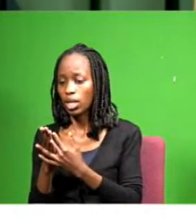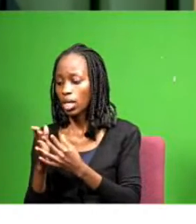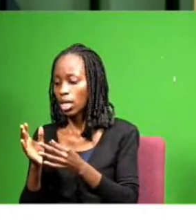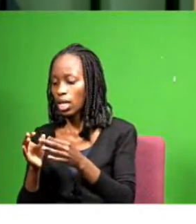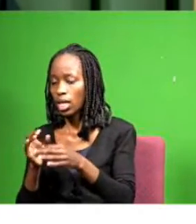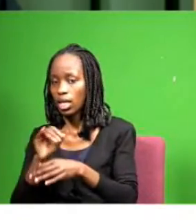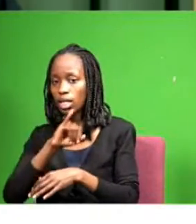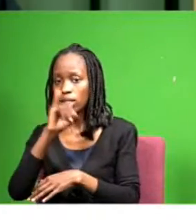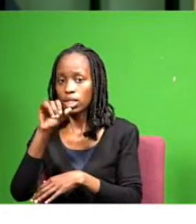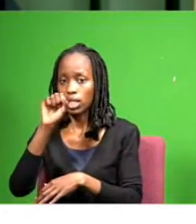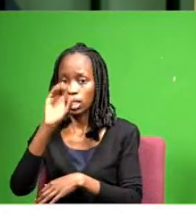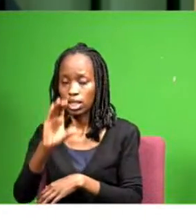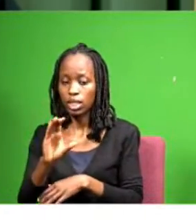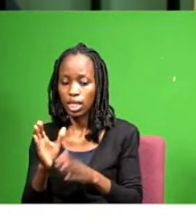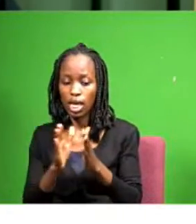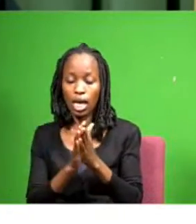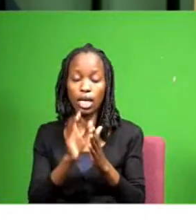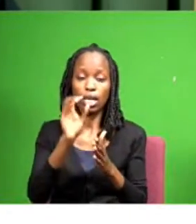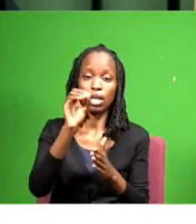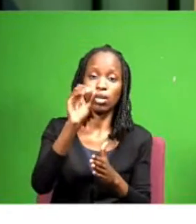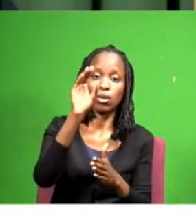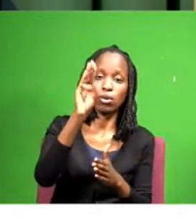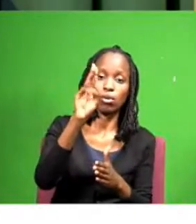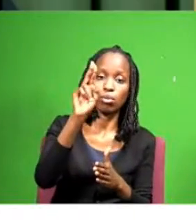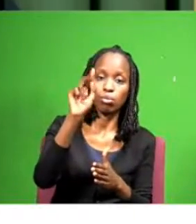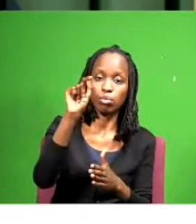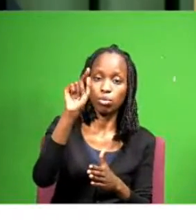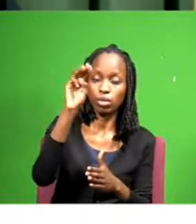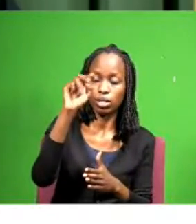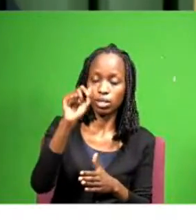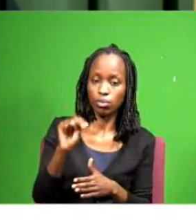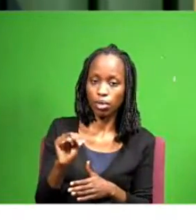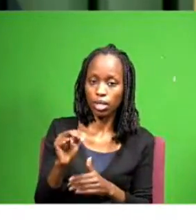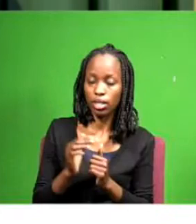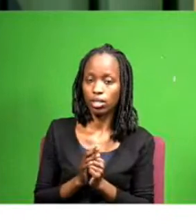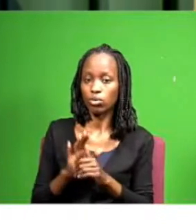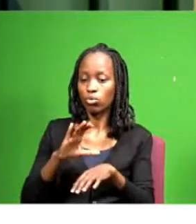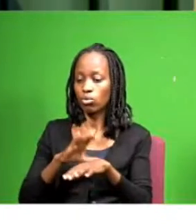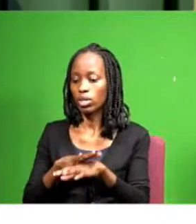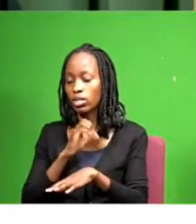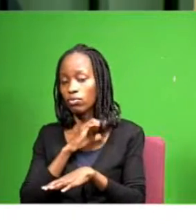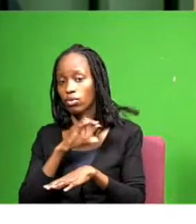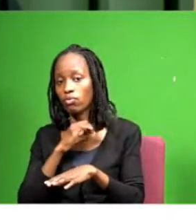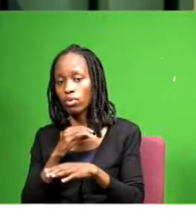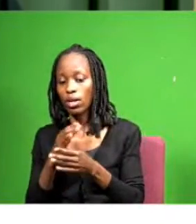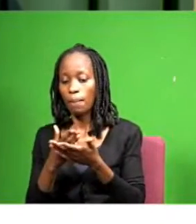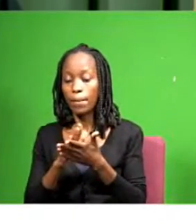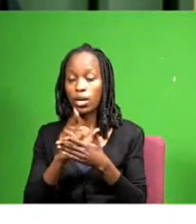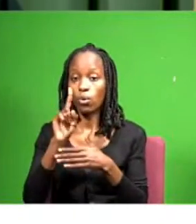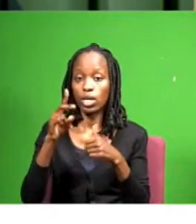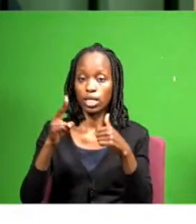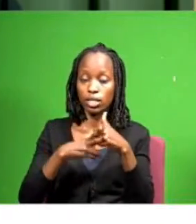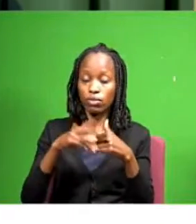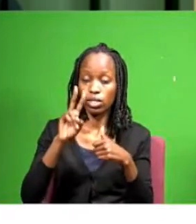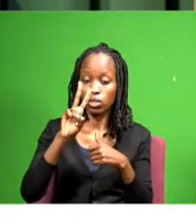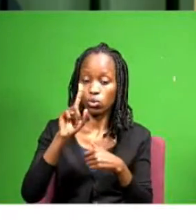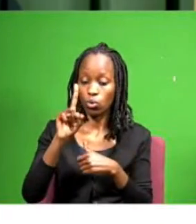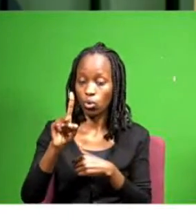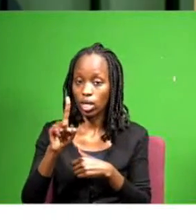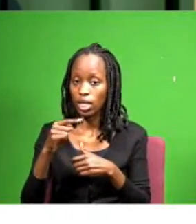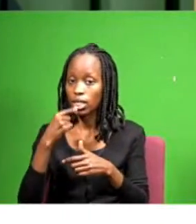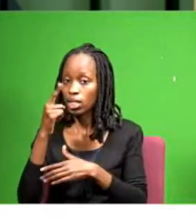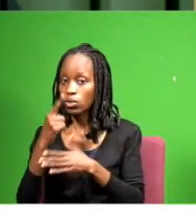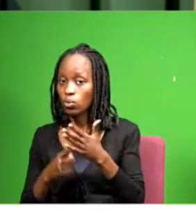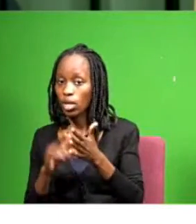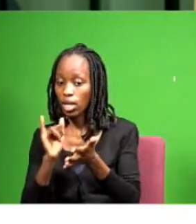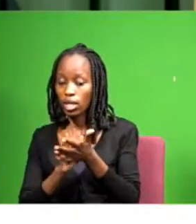the function to receive and investigate complaints is concerned. Article 172(1)(c) states that